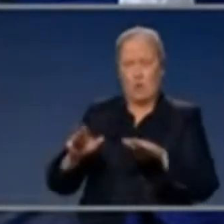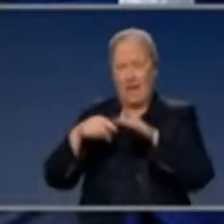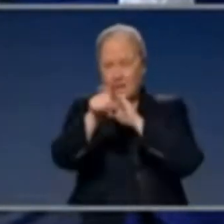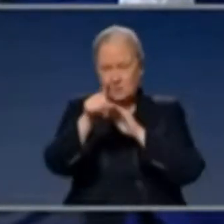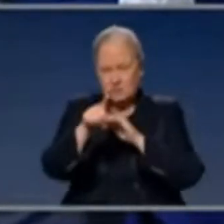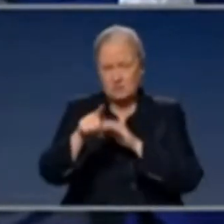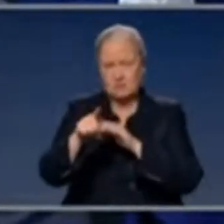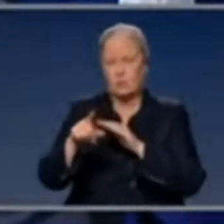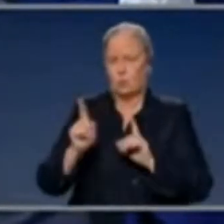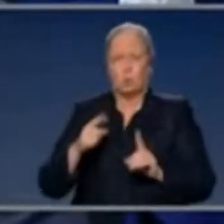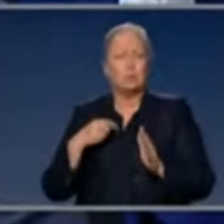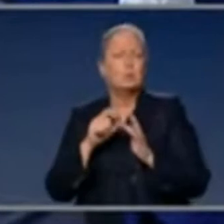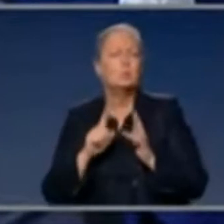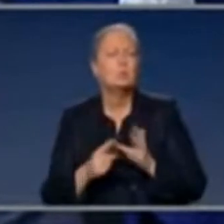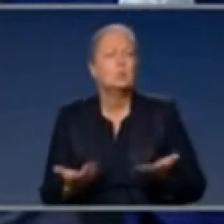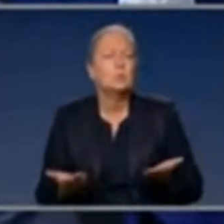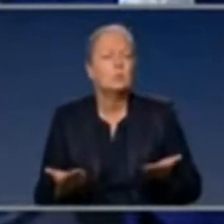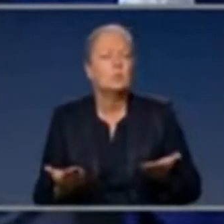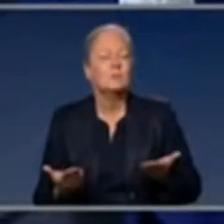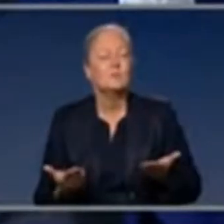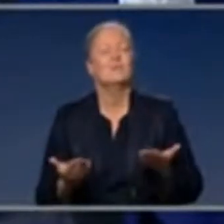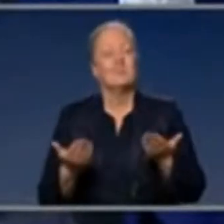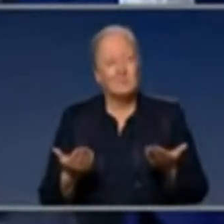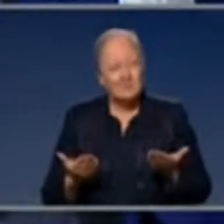you maintain the testing regime? And today we